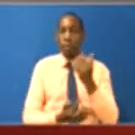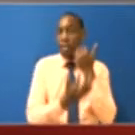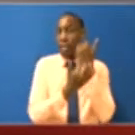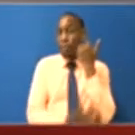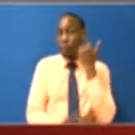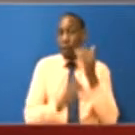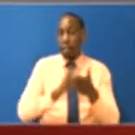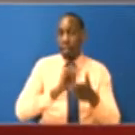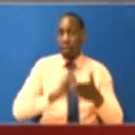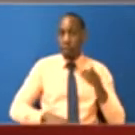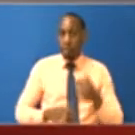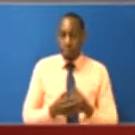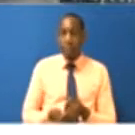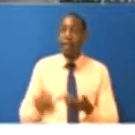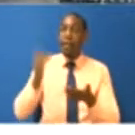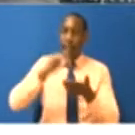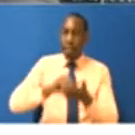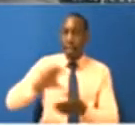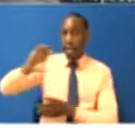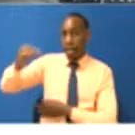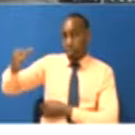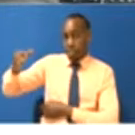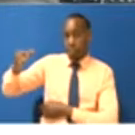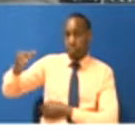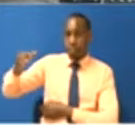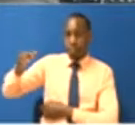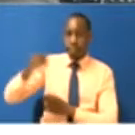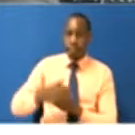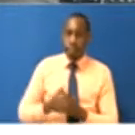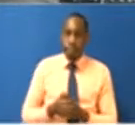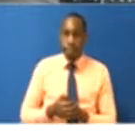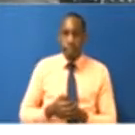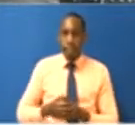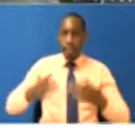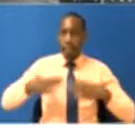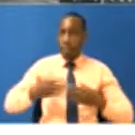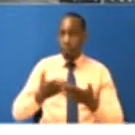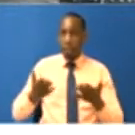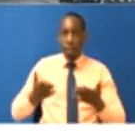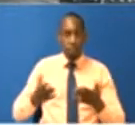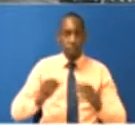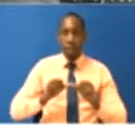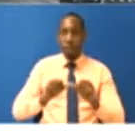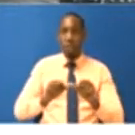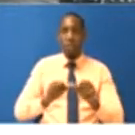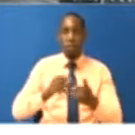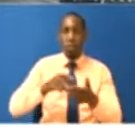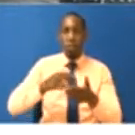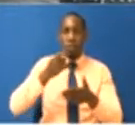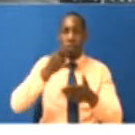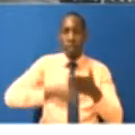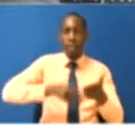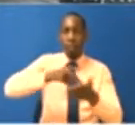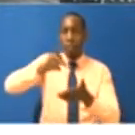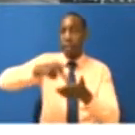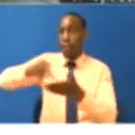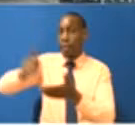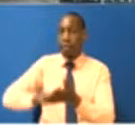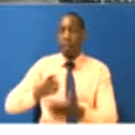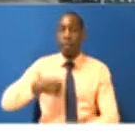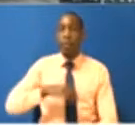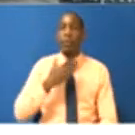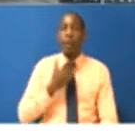that again counties and and and and citizens don't just exist to pay taxes we